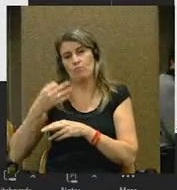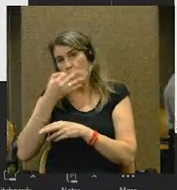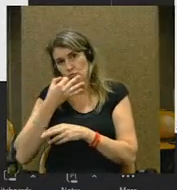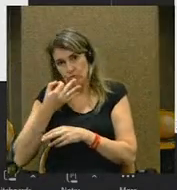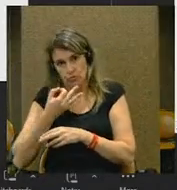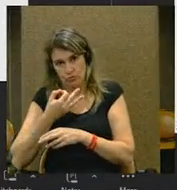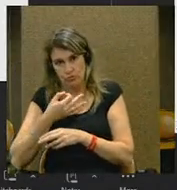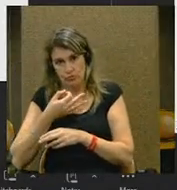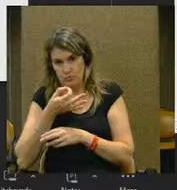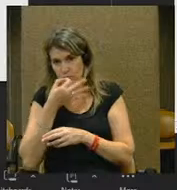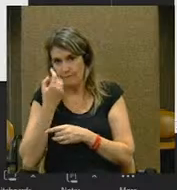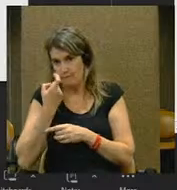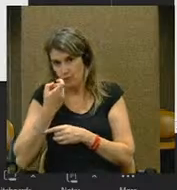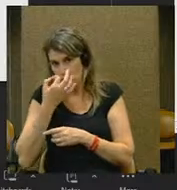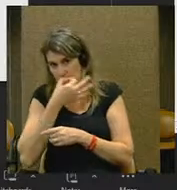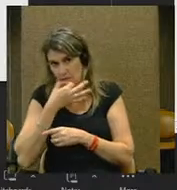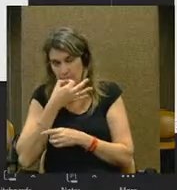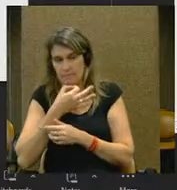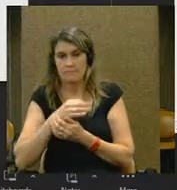much